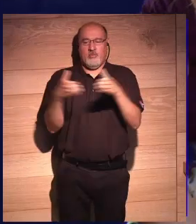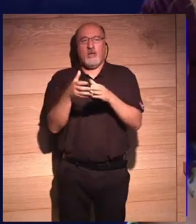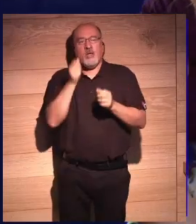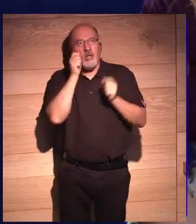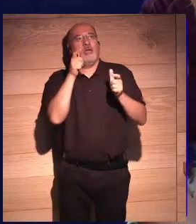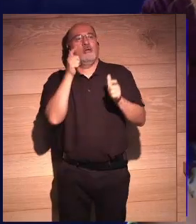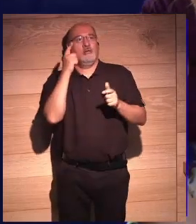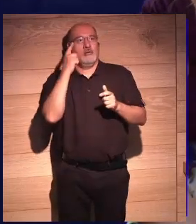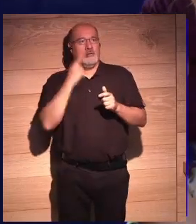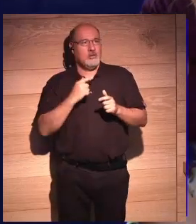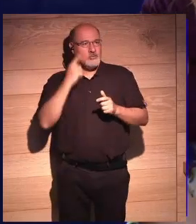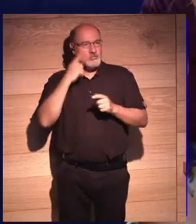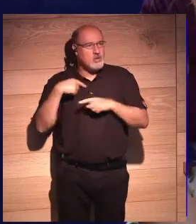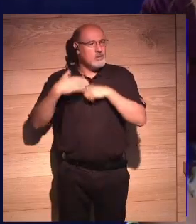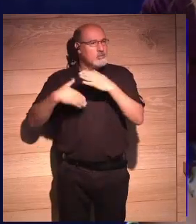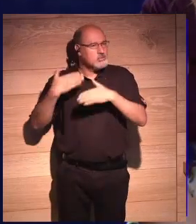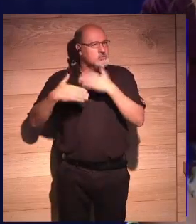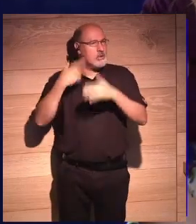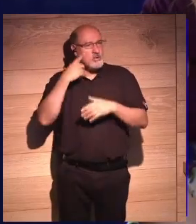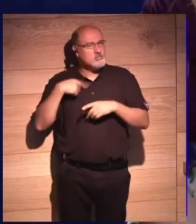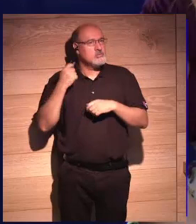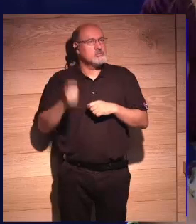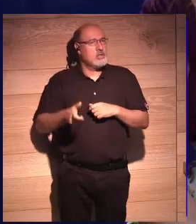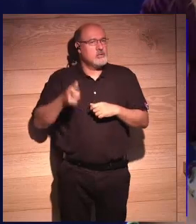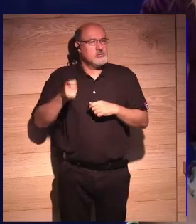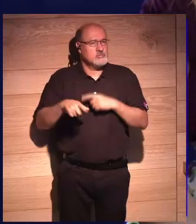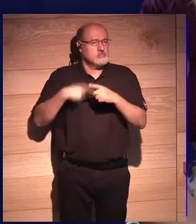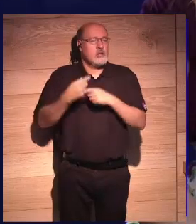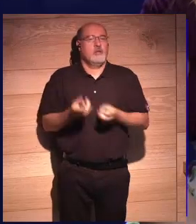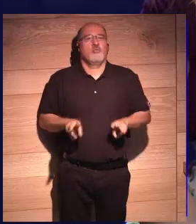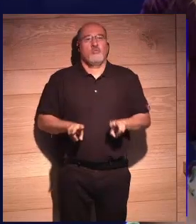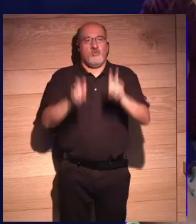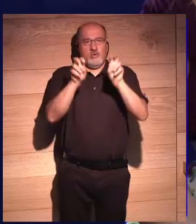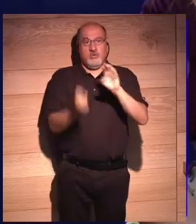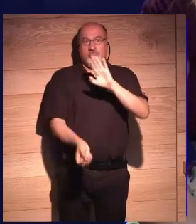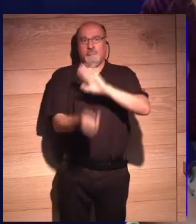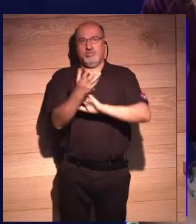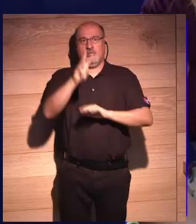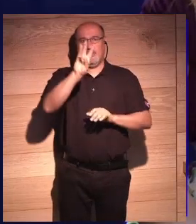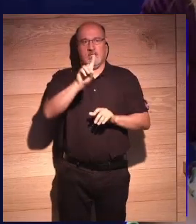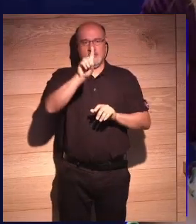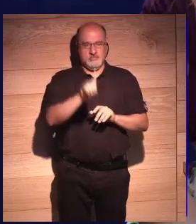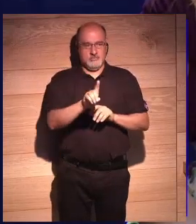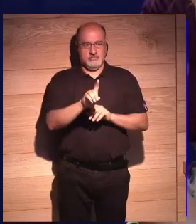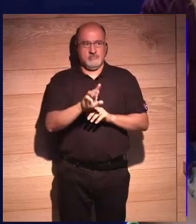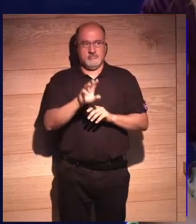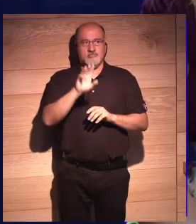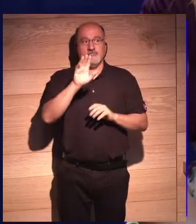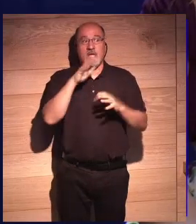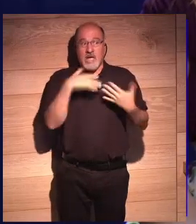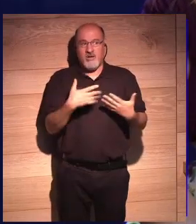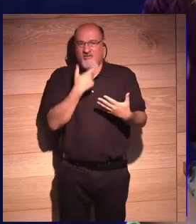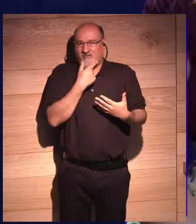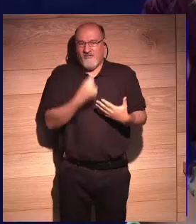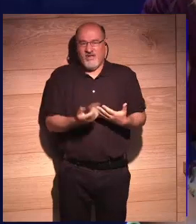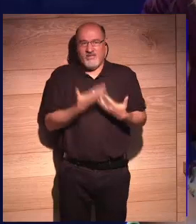for a target audience or for a company that wants to implement it as an X production process. You need to take these connections into account